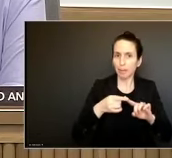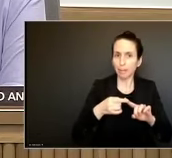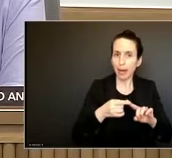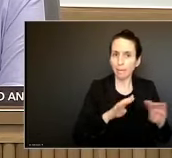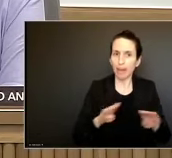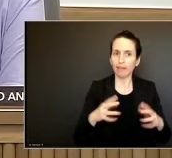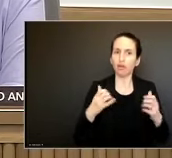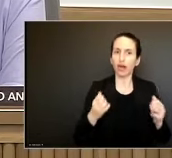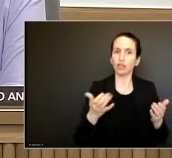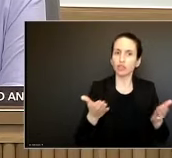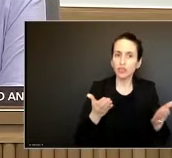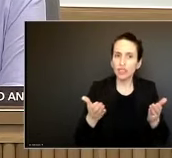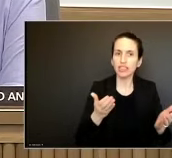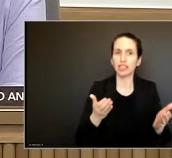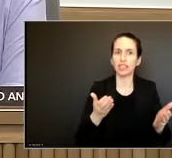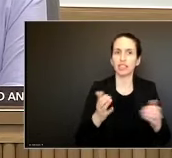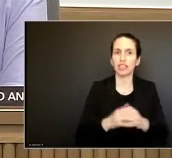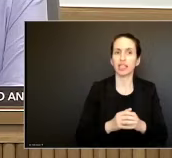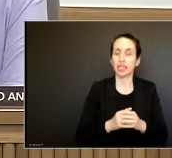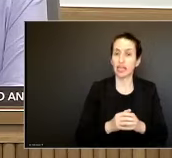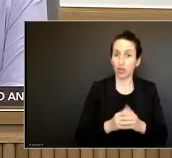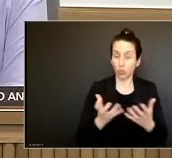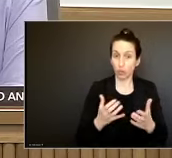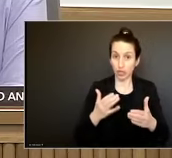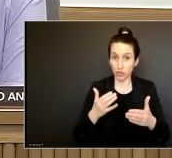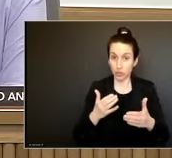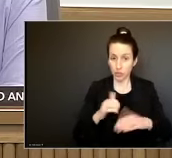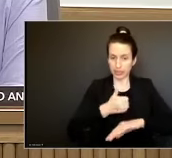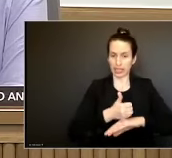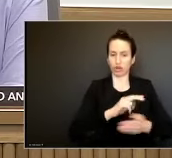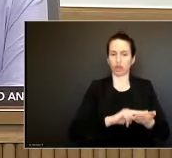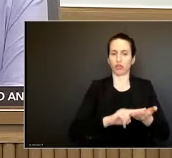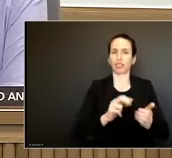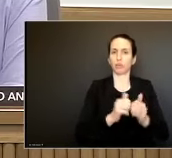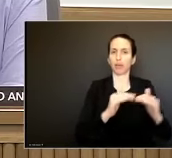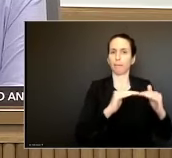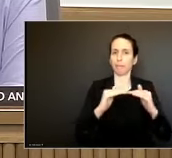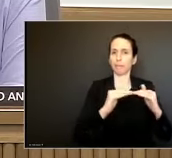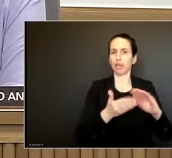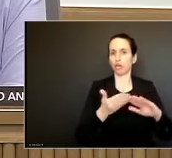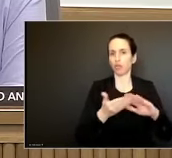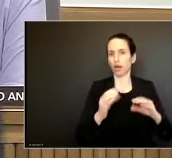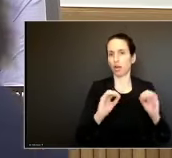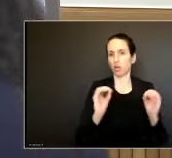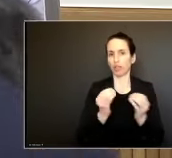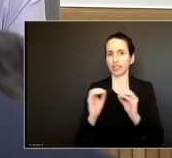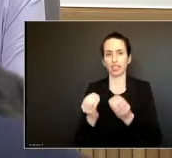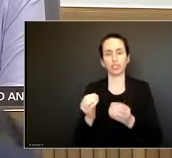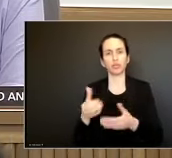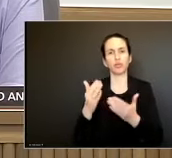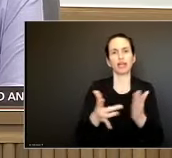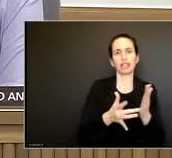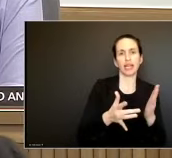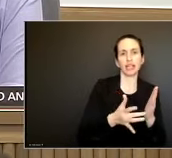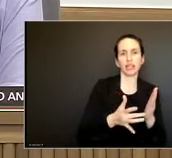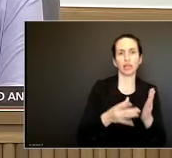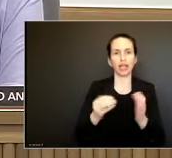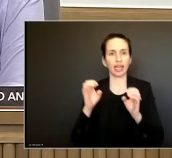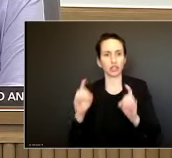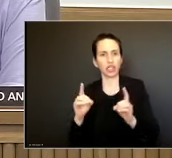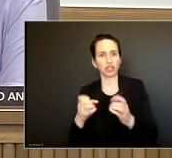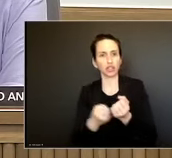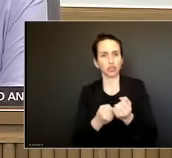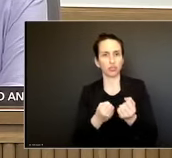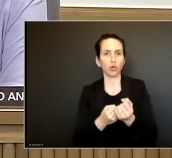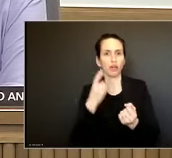peer-run organizations, and to provide technical and financial support for activities that promote consumer engagement. It requires the authority to